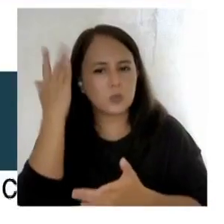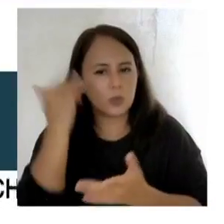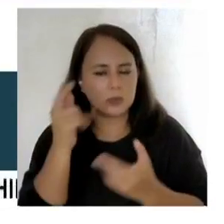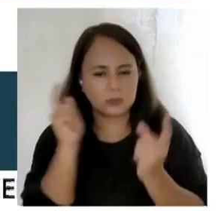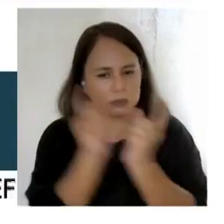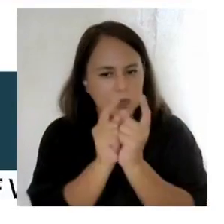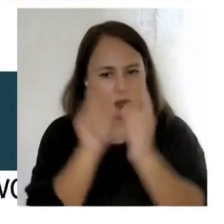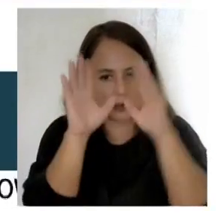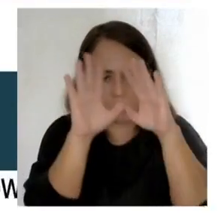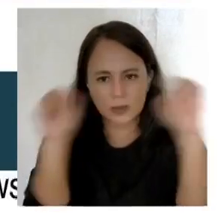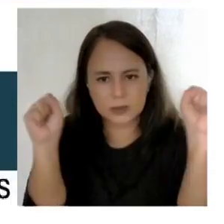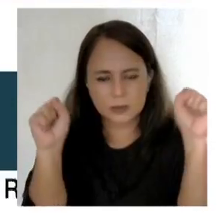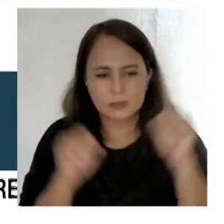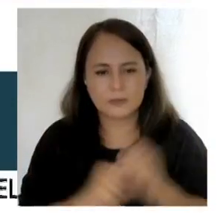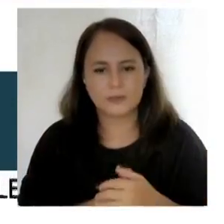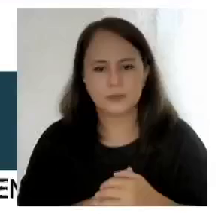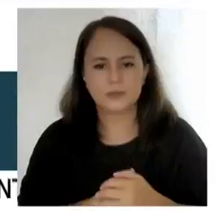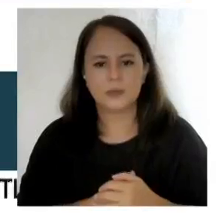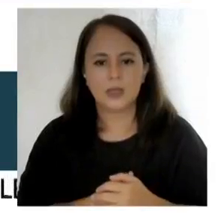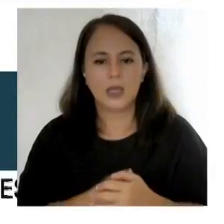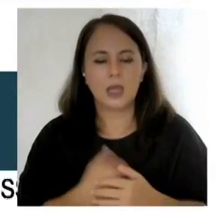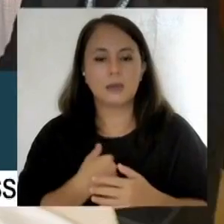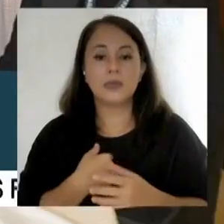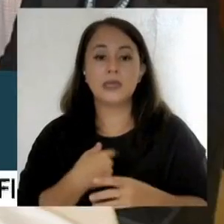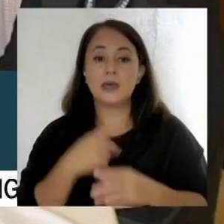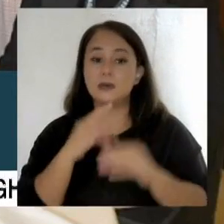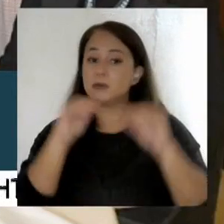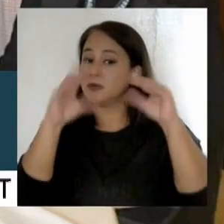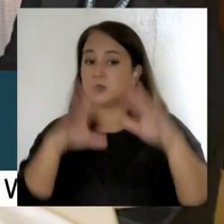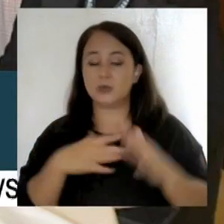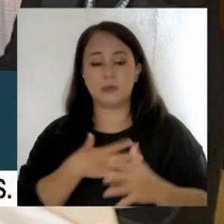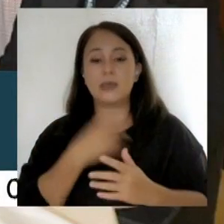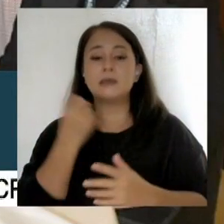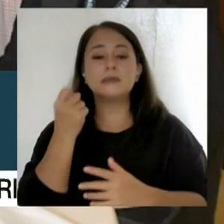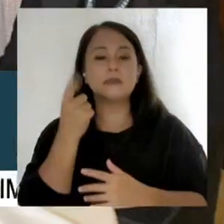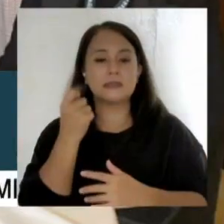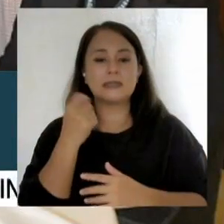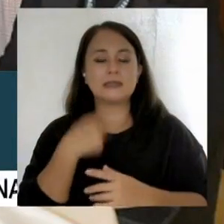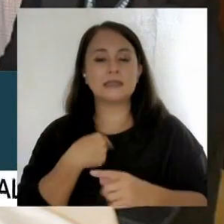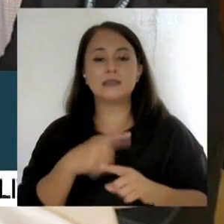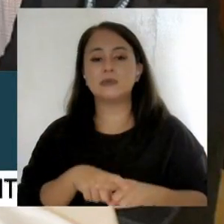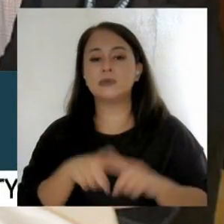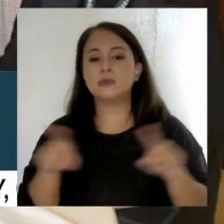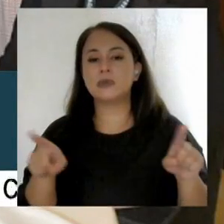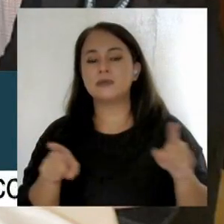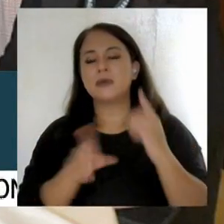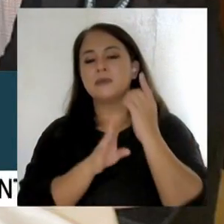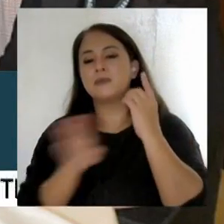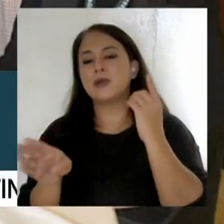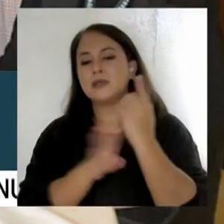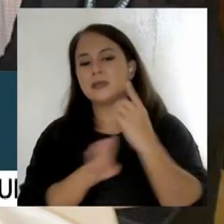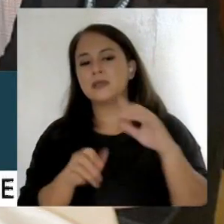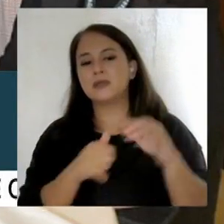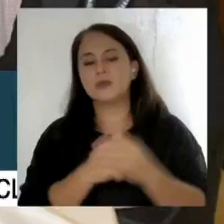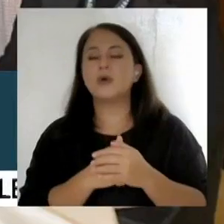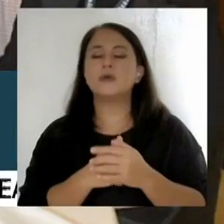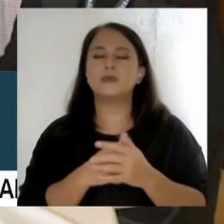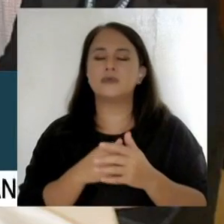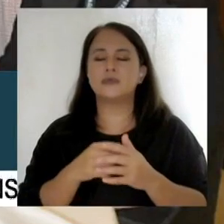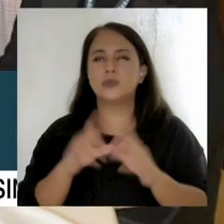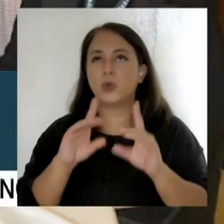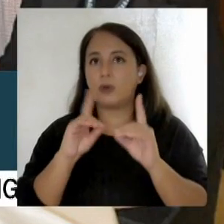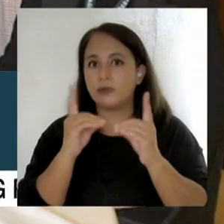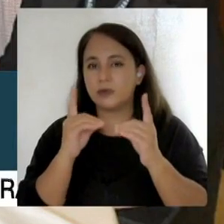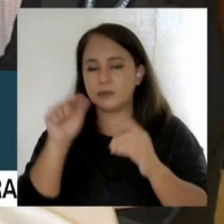president? I am a professor, and I understand very well the different branches of government and its functions. I went